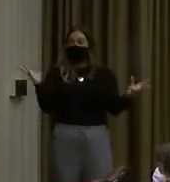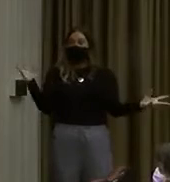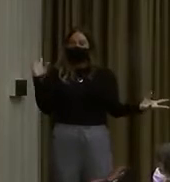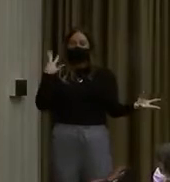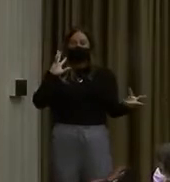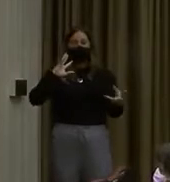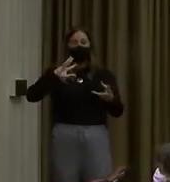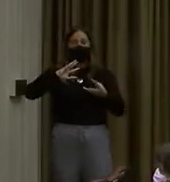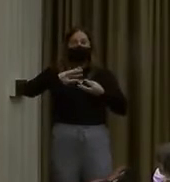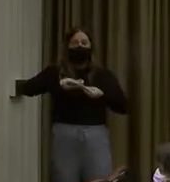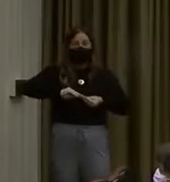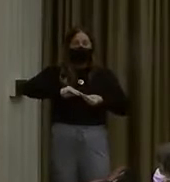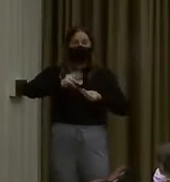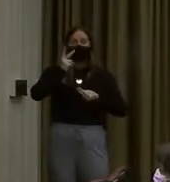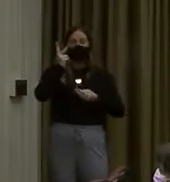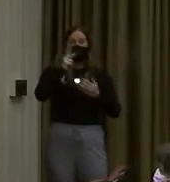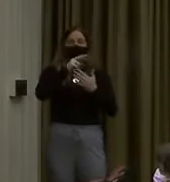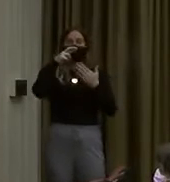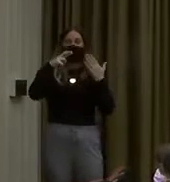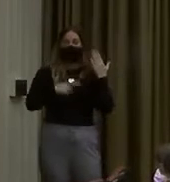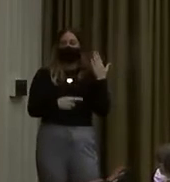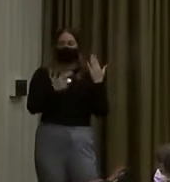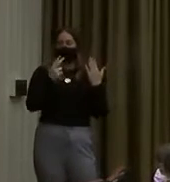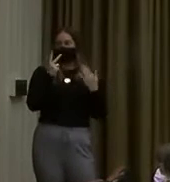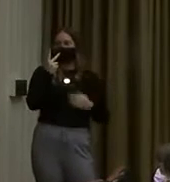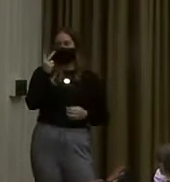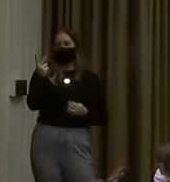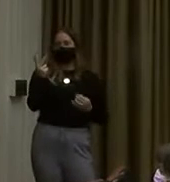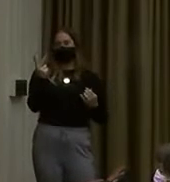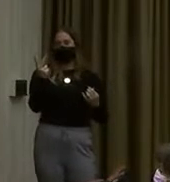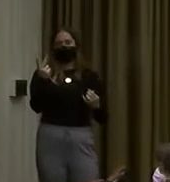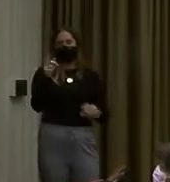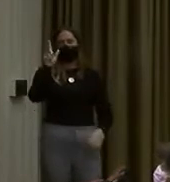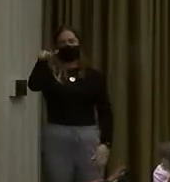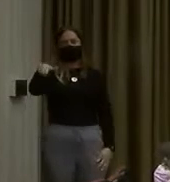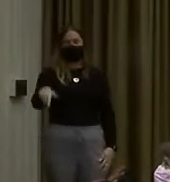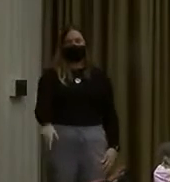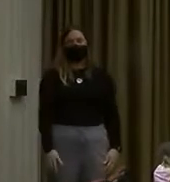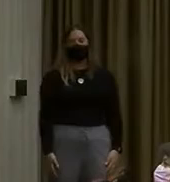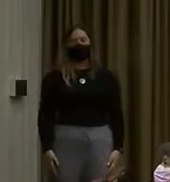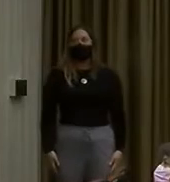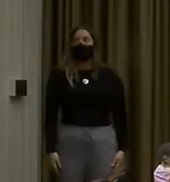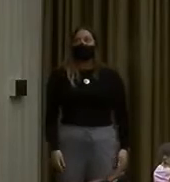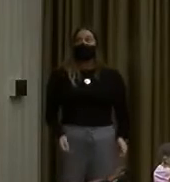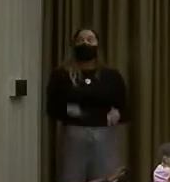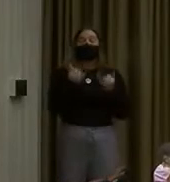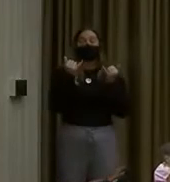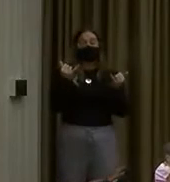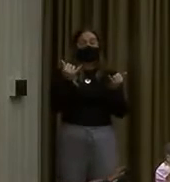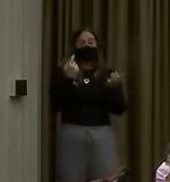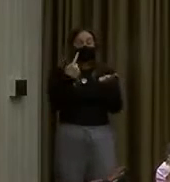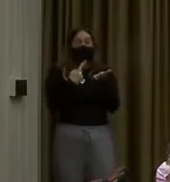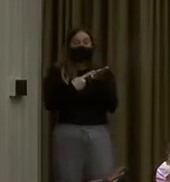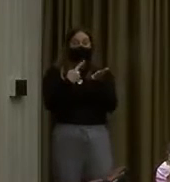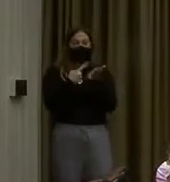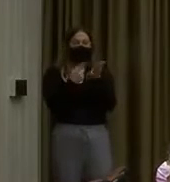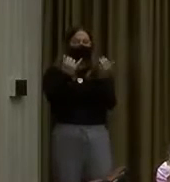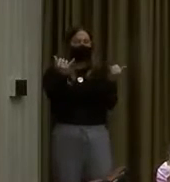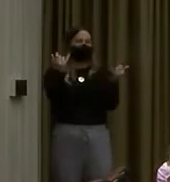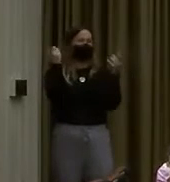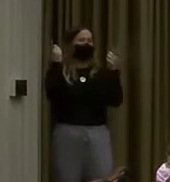compounding, creating the results that we see downstream. So let me talk about today what is going